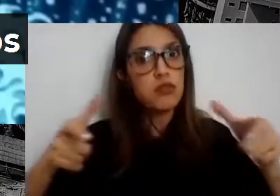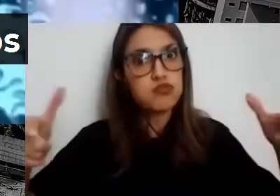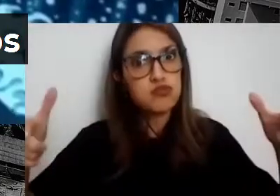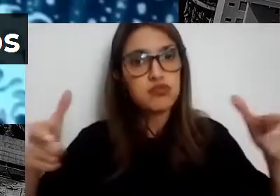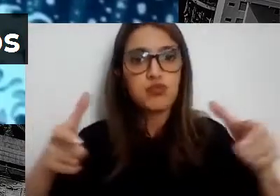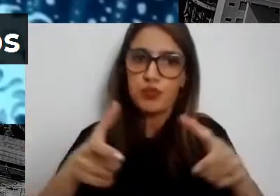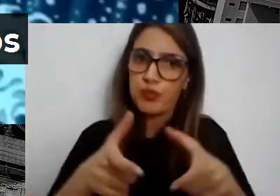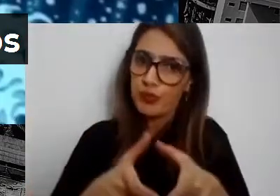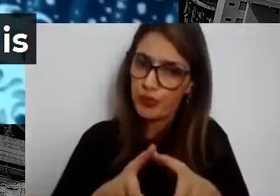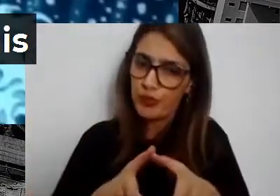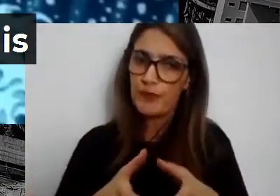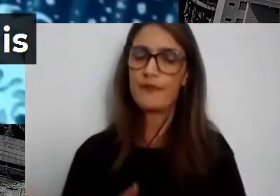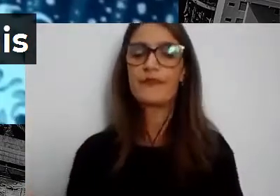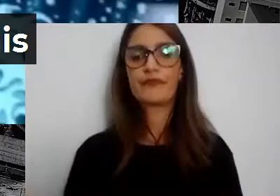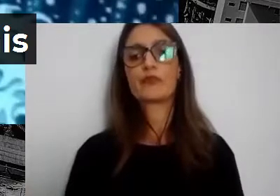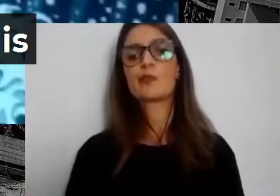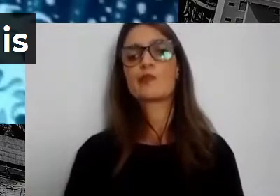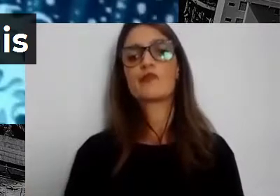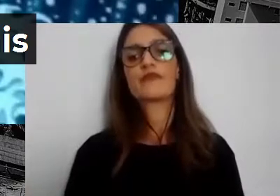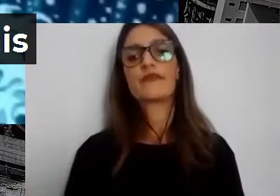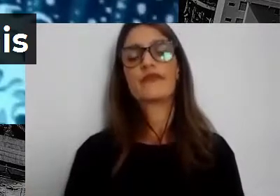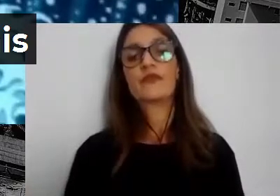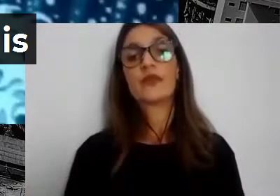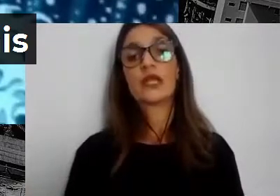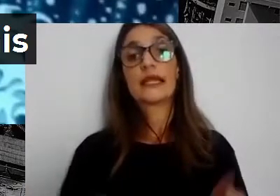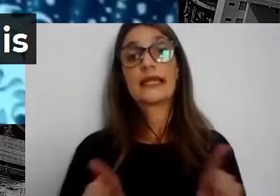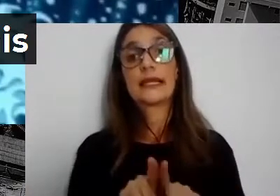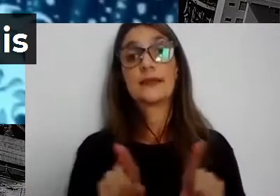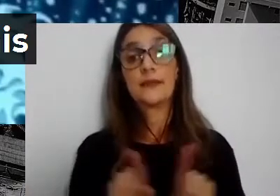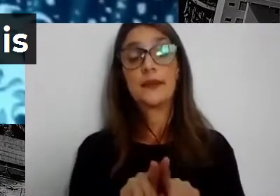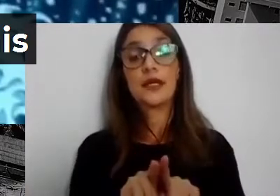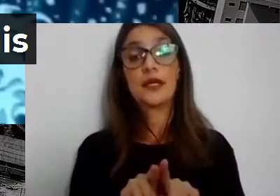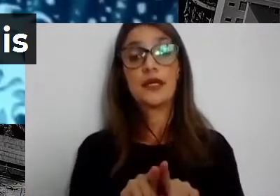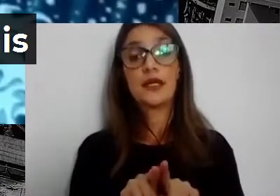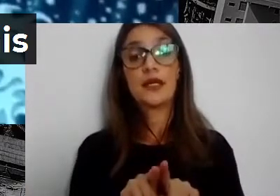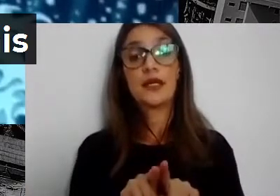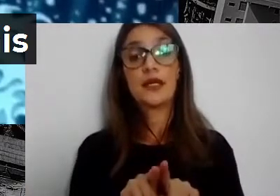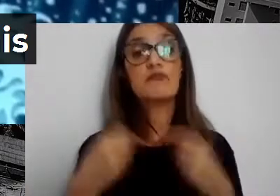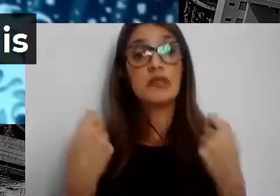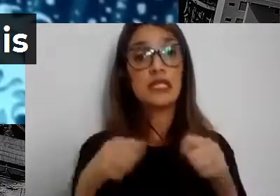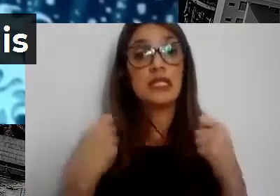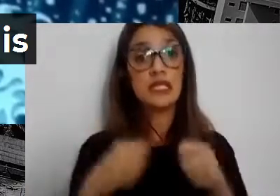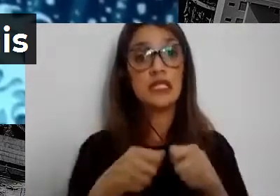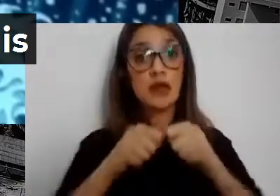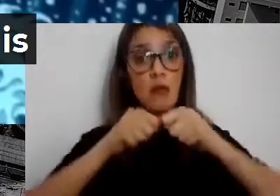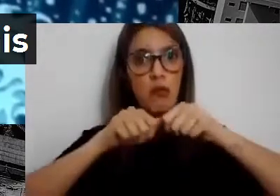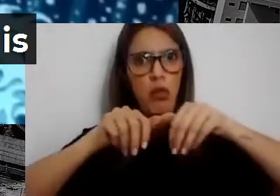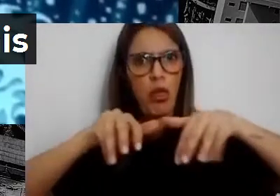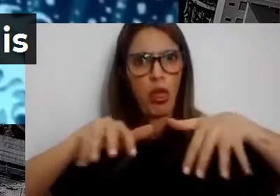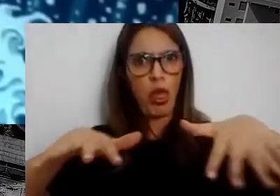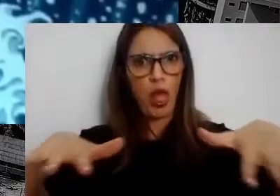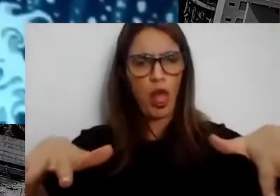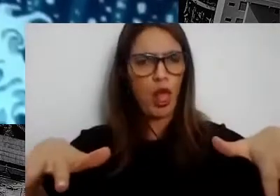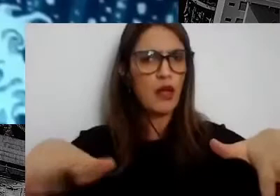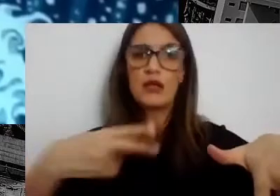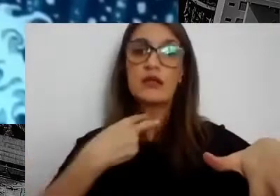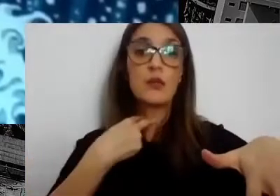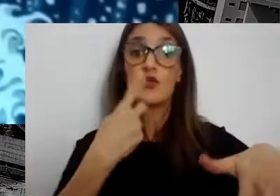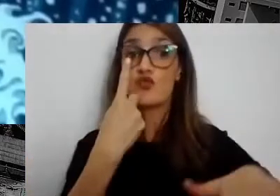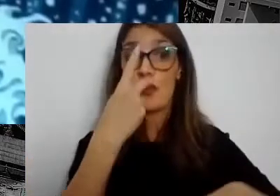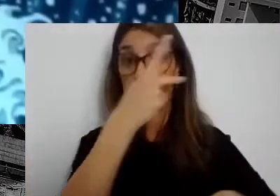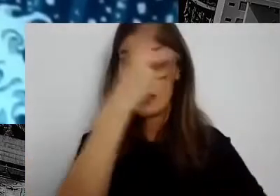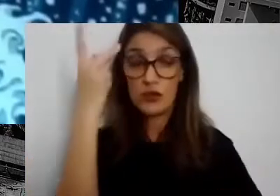it, it has to happen at scale. And to do it at scale, you can't have an individual actor doing the investment. It's too big. So,